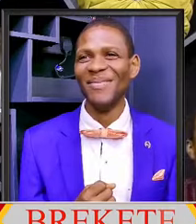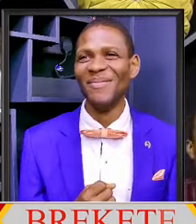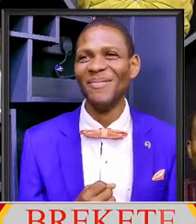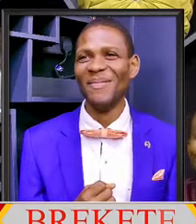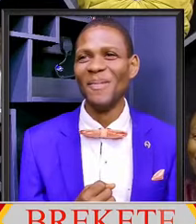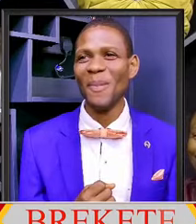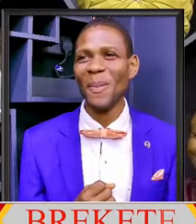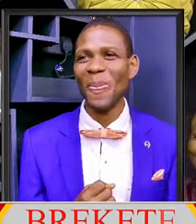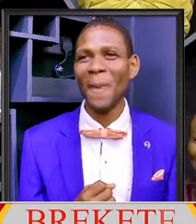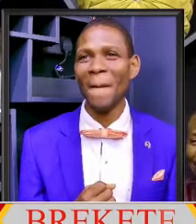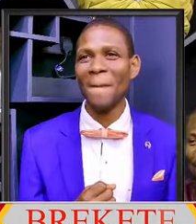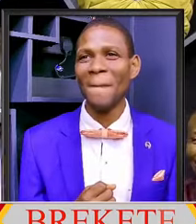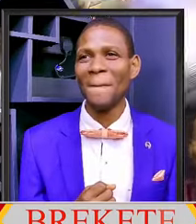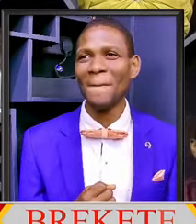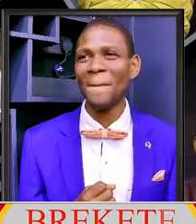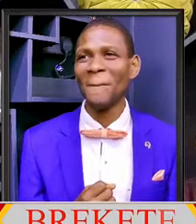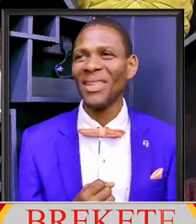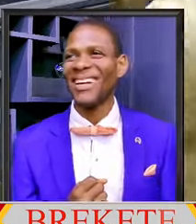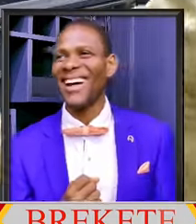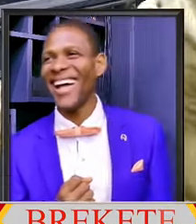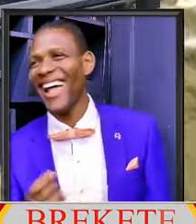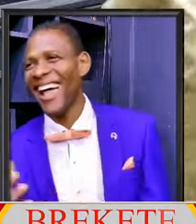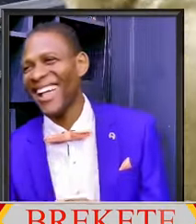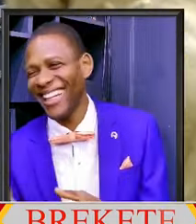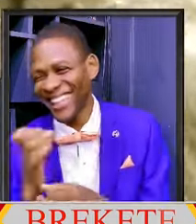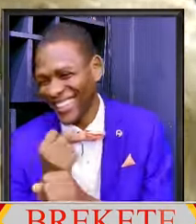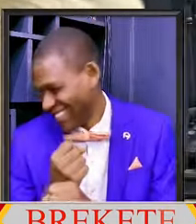Hey, that president want to do handover, no be leg over.